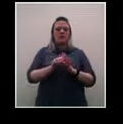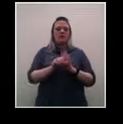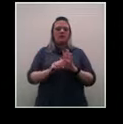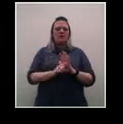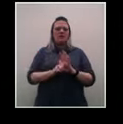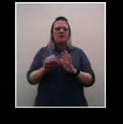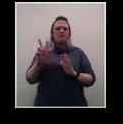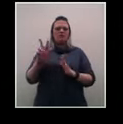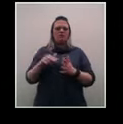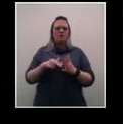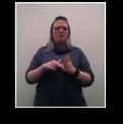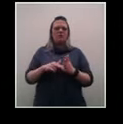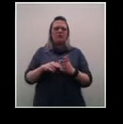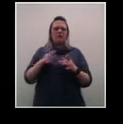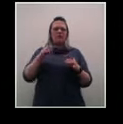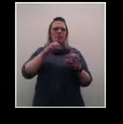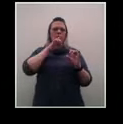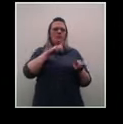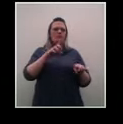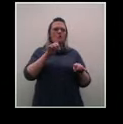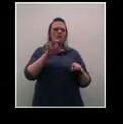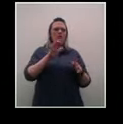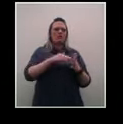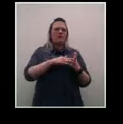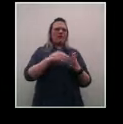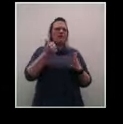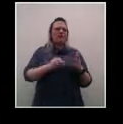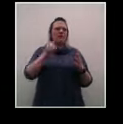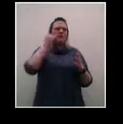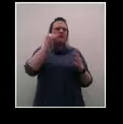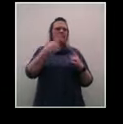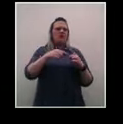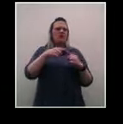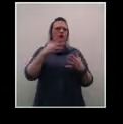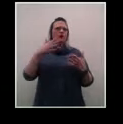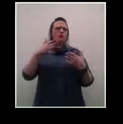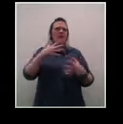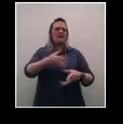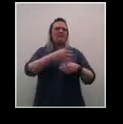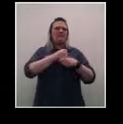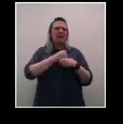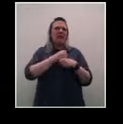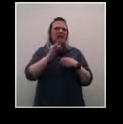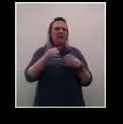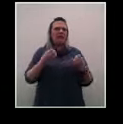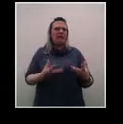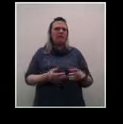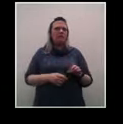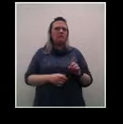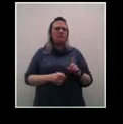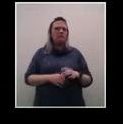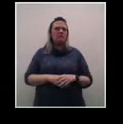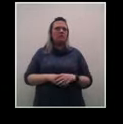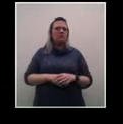say you've ordered 100,000. Any idea, though, when you might be able to get that many?